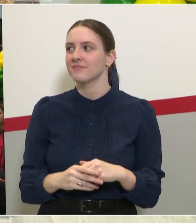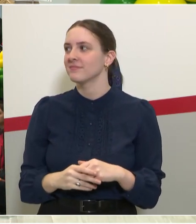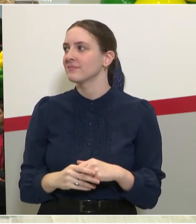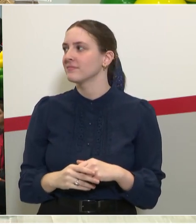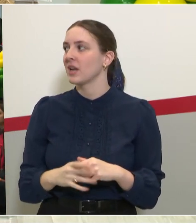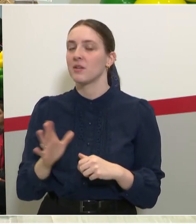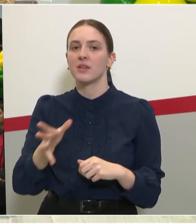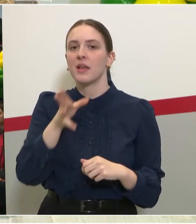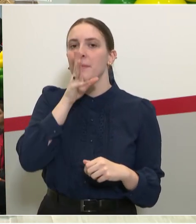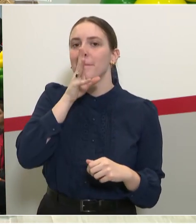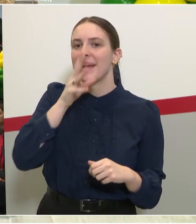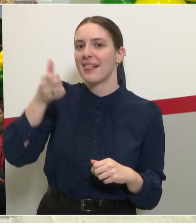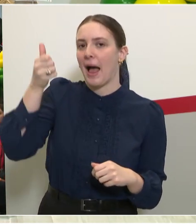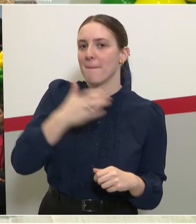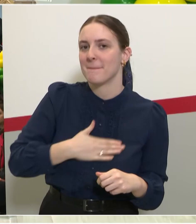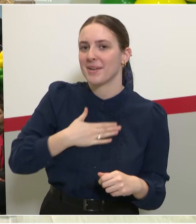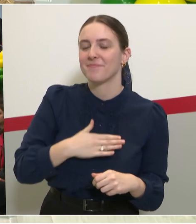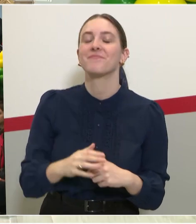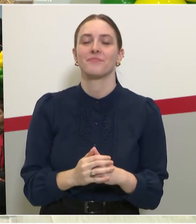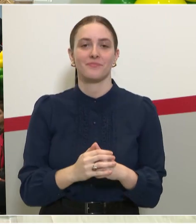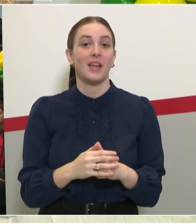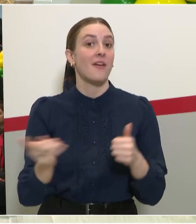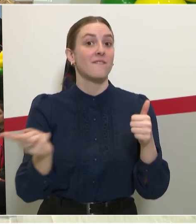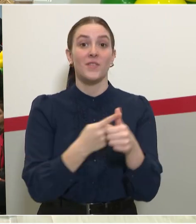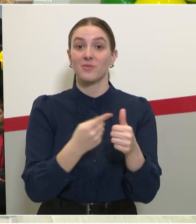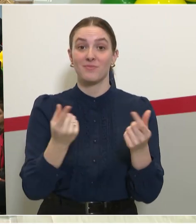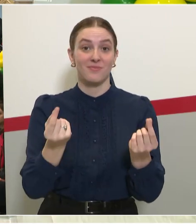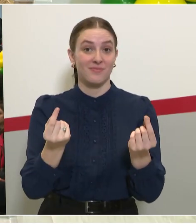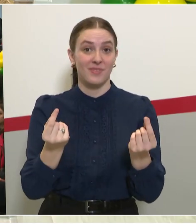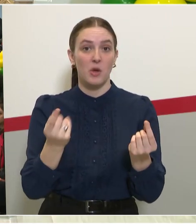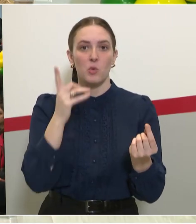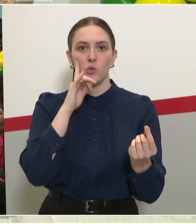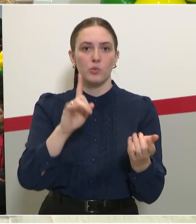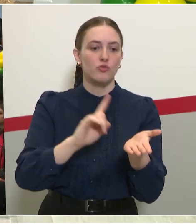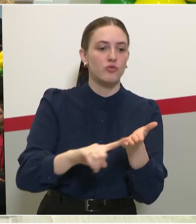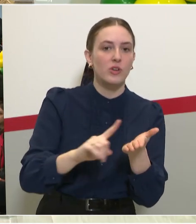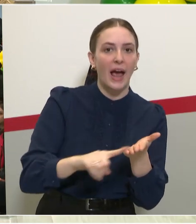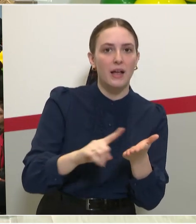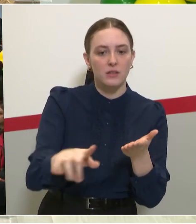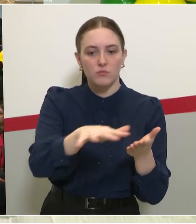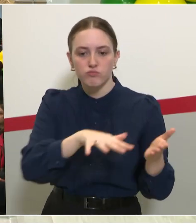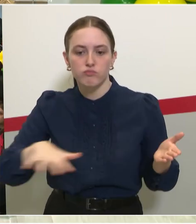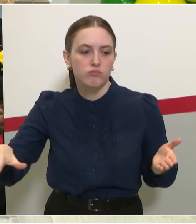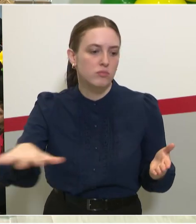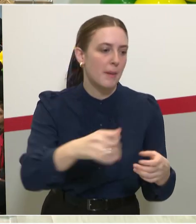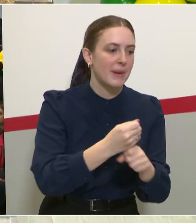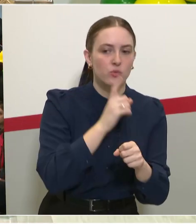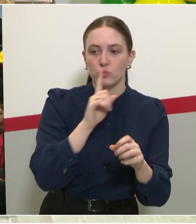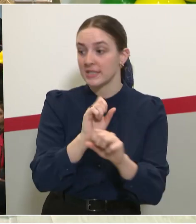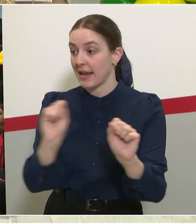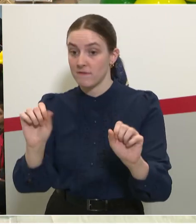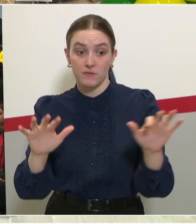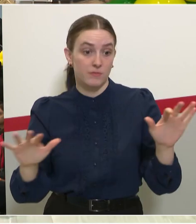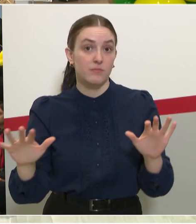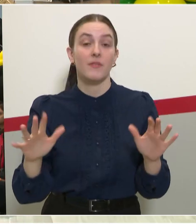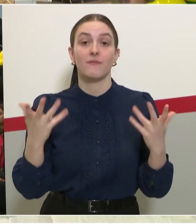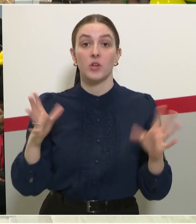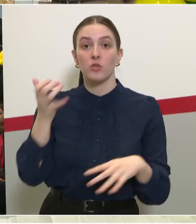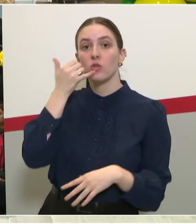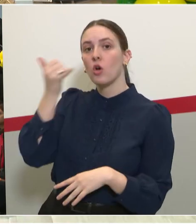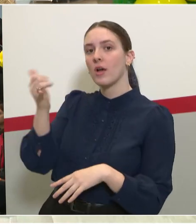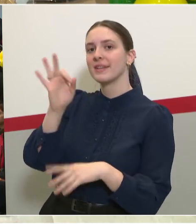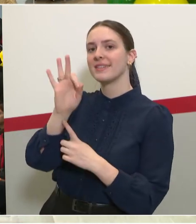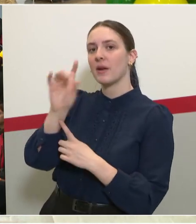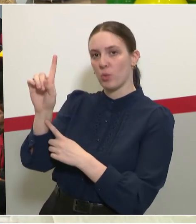you go. Speak loud. Speak loud. I know the first thing you do is you always check the scene, make sure it's safe, and after that, you call 911. That's